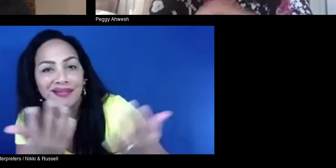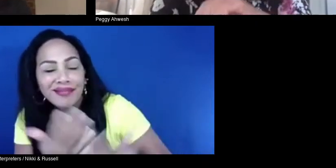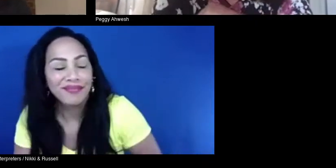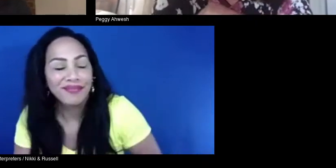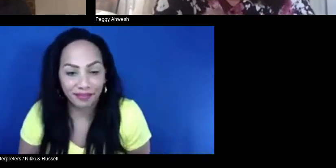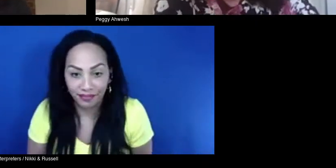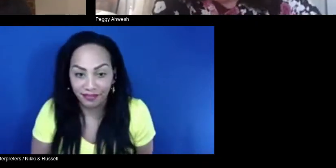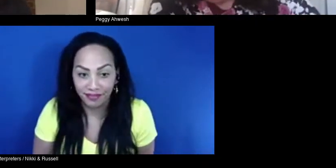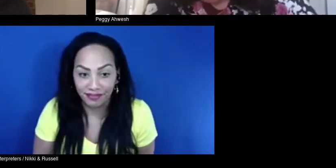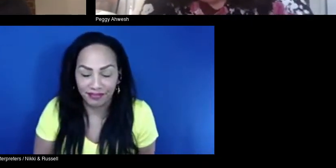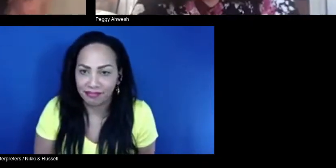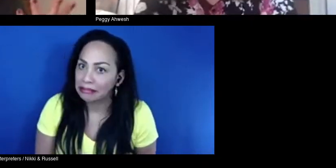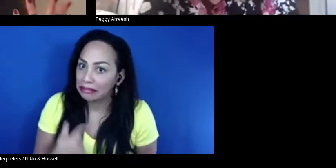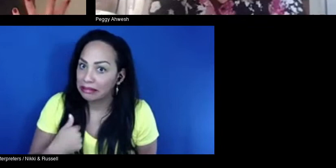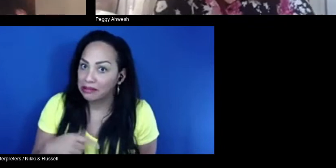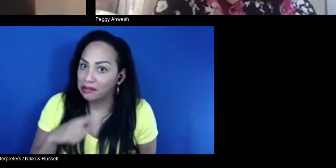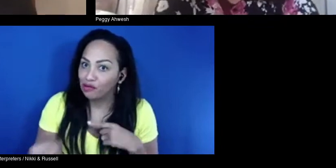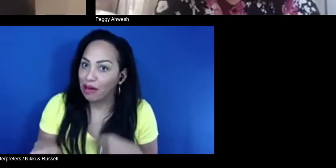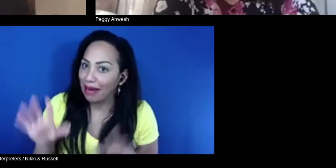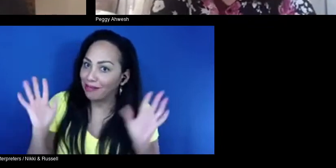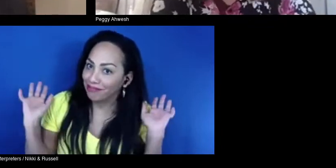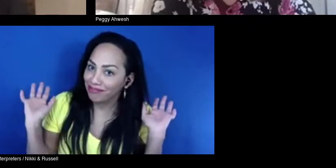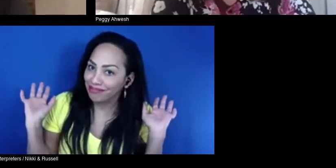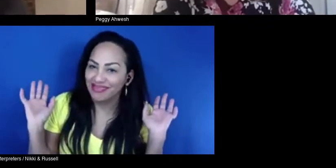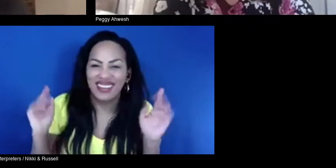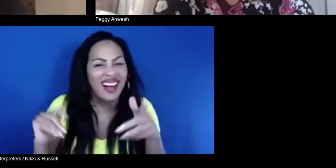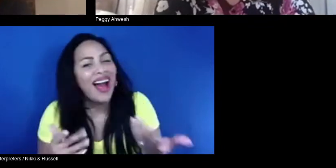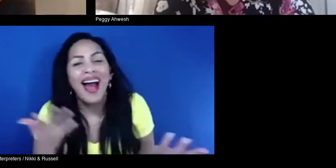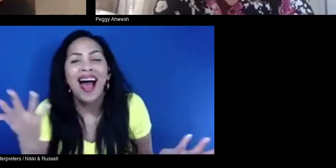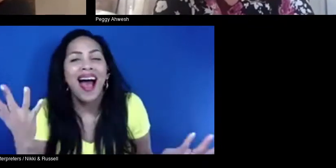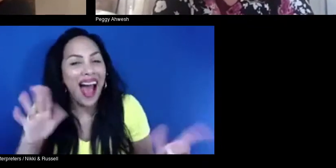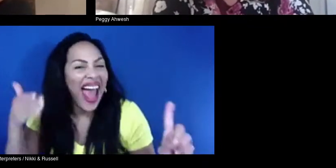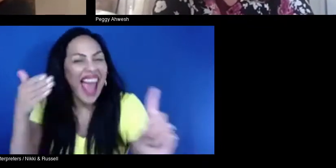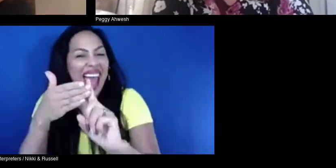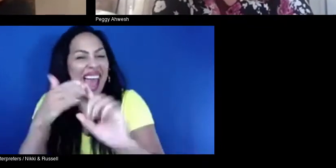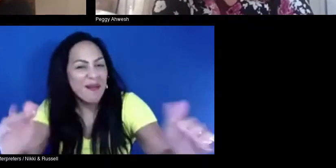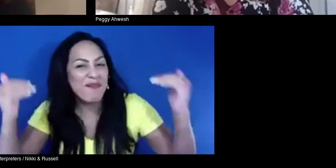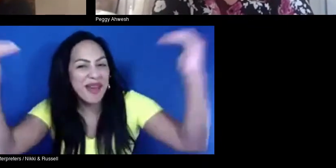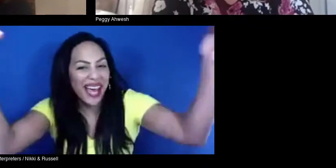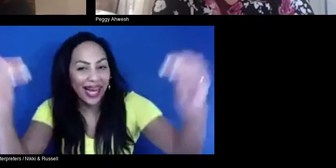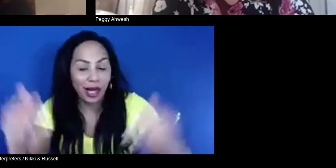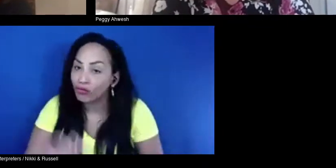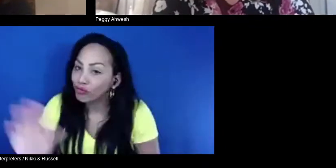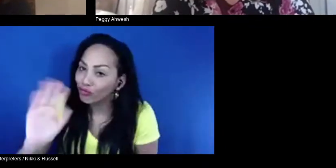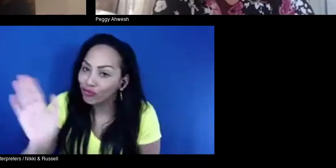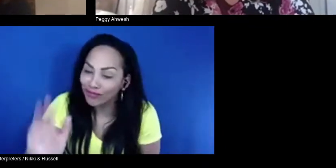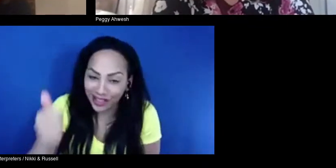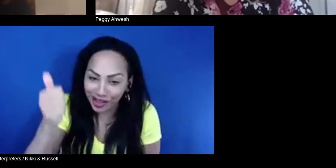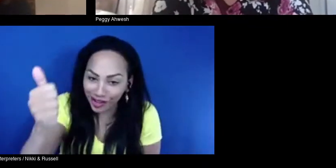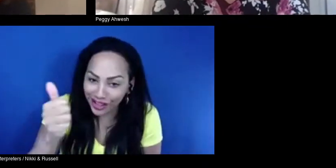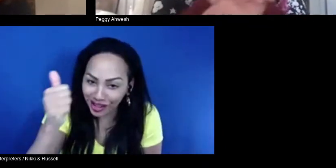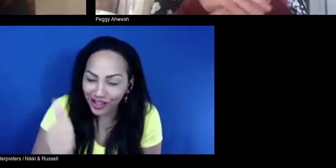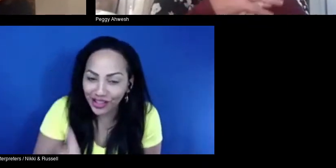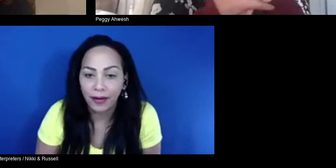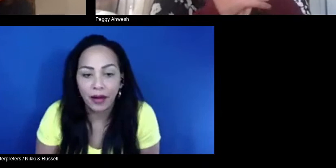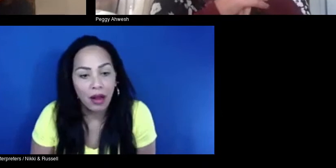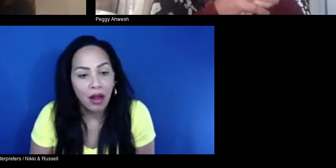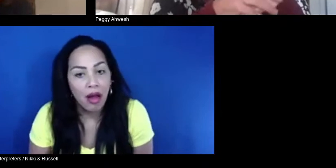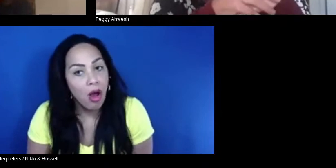I'll give that a shot. Start big, you know? Yeah. No, it's good. It's good. It's I often have kind